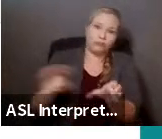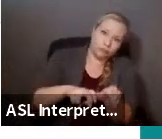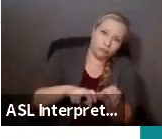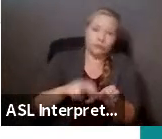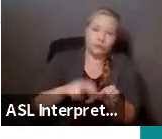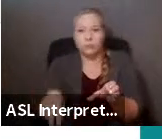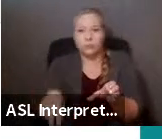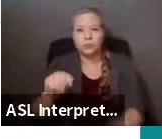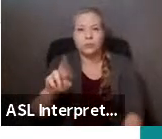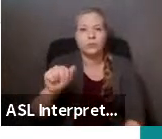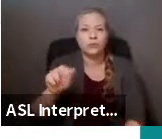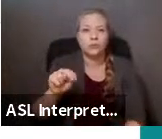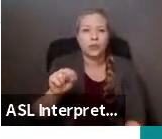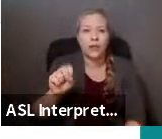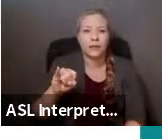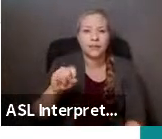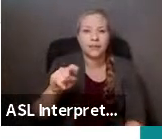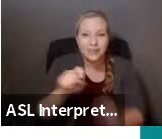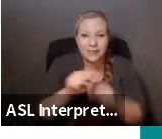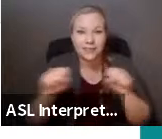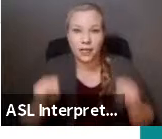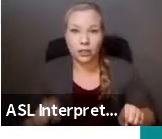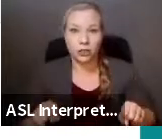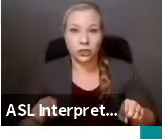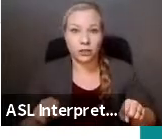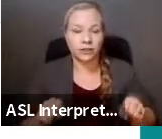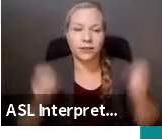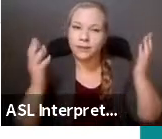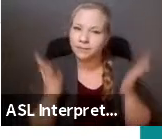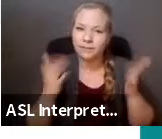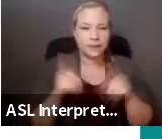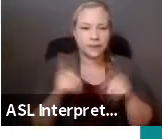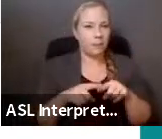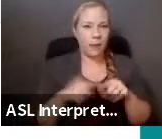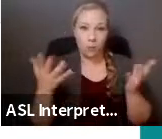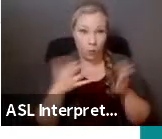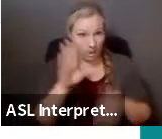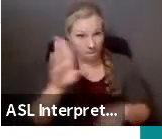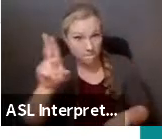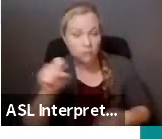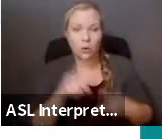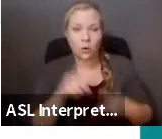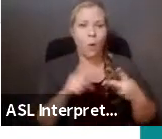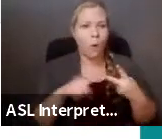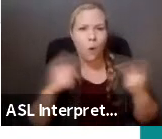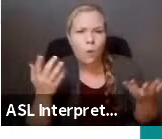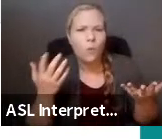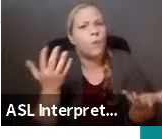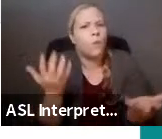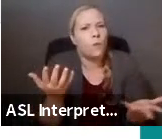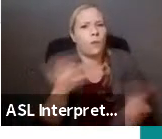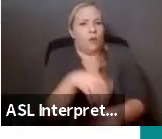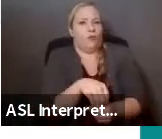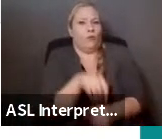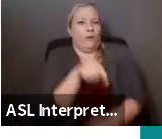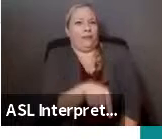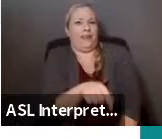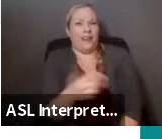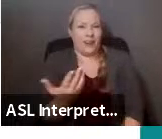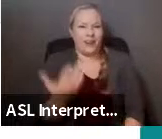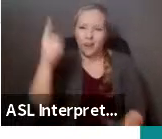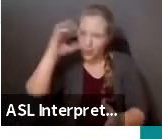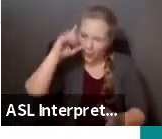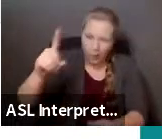that's included, but we know that we will provide great access to those transit stations, and including bike parking